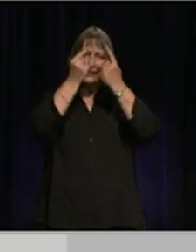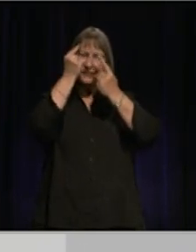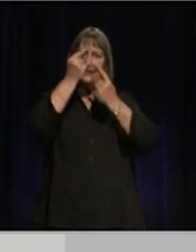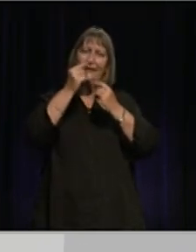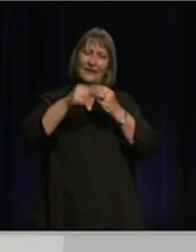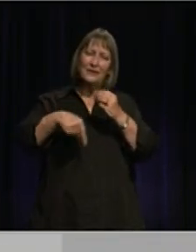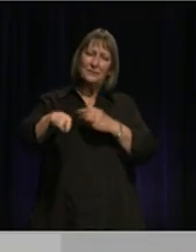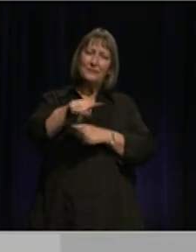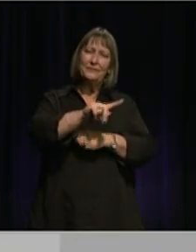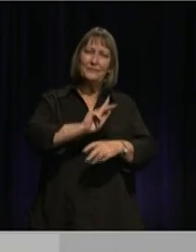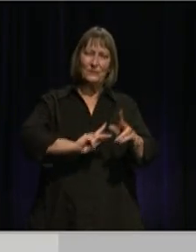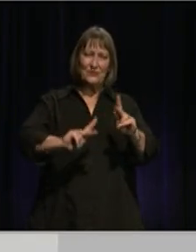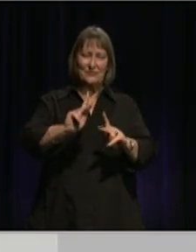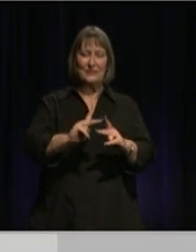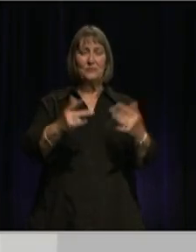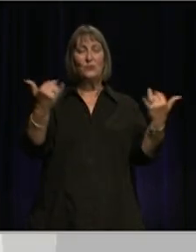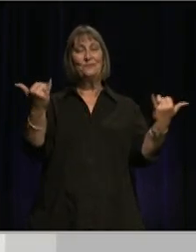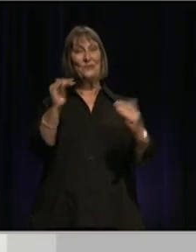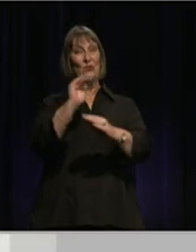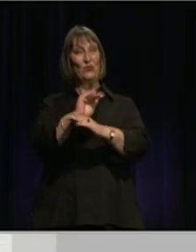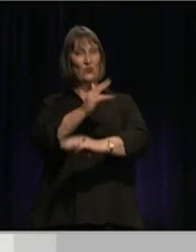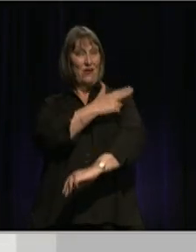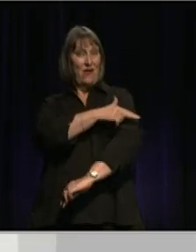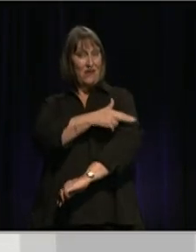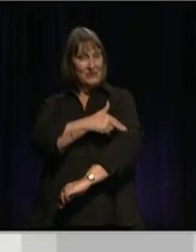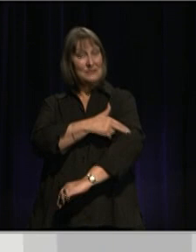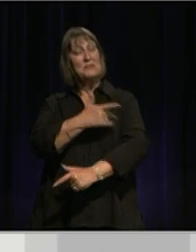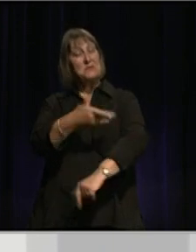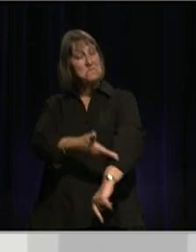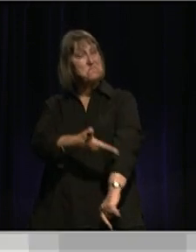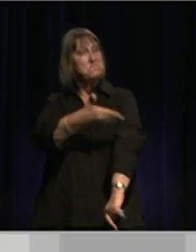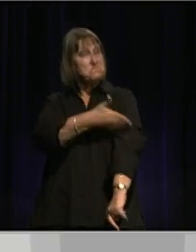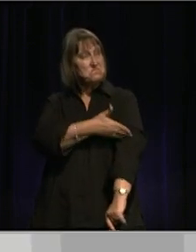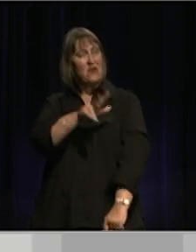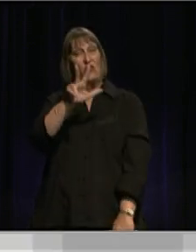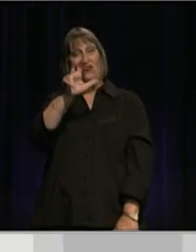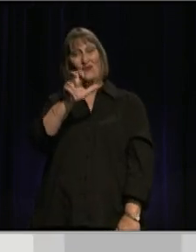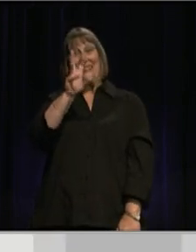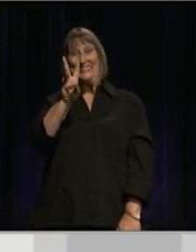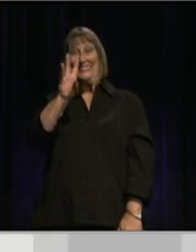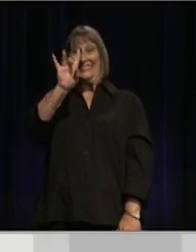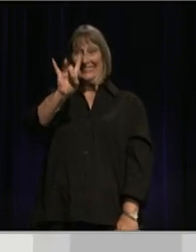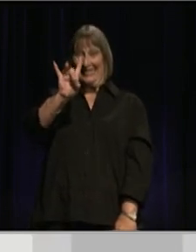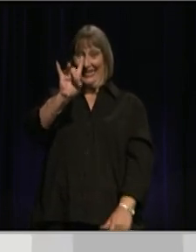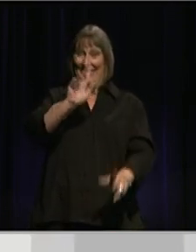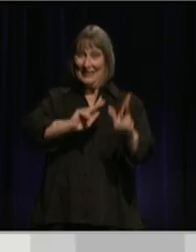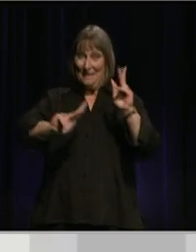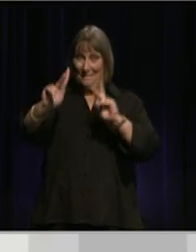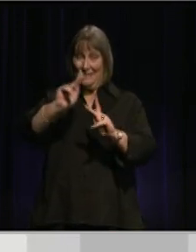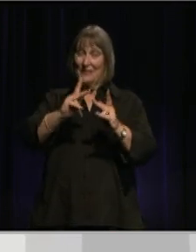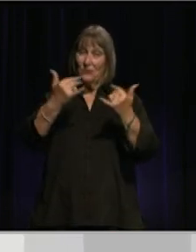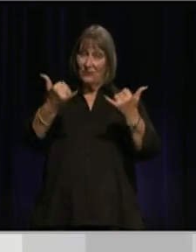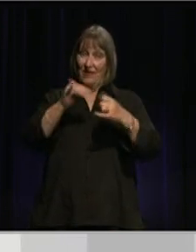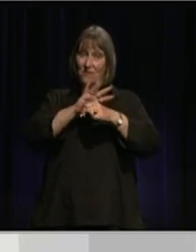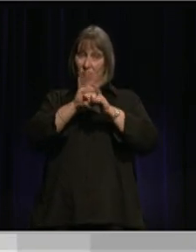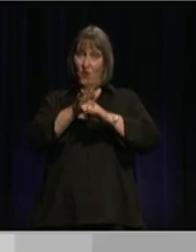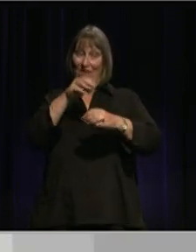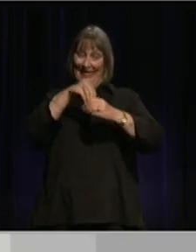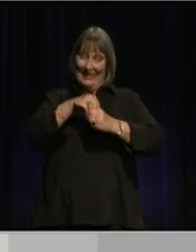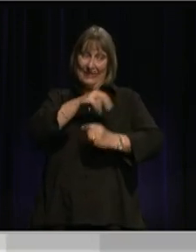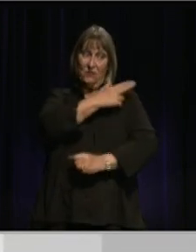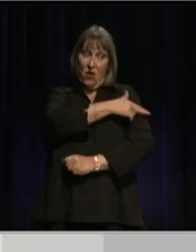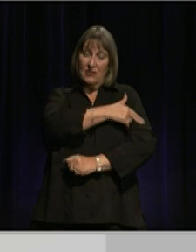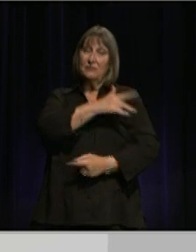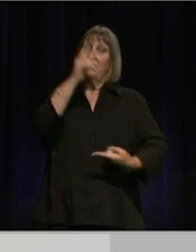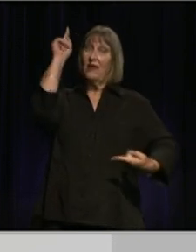hospitals tonight, we continue to see more improvements. There are 368 COVID-19 patients in our hospitals this evening. That's the lowest number